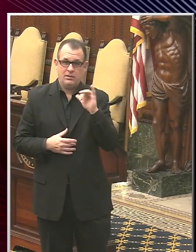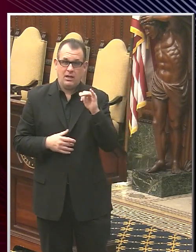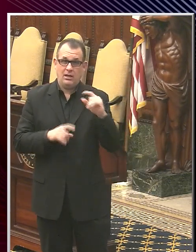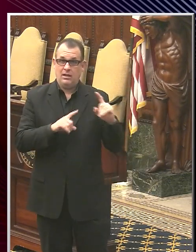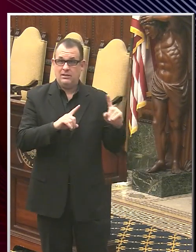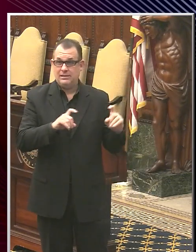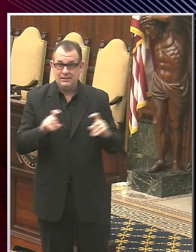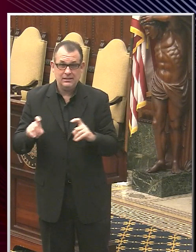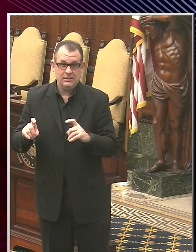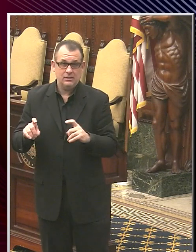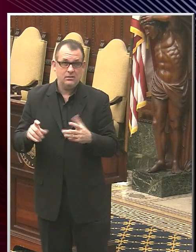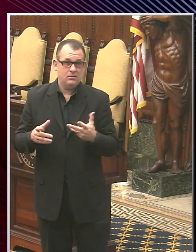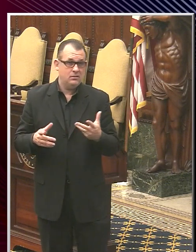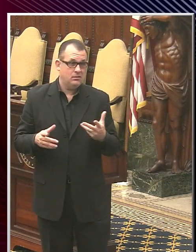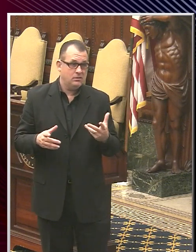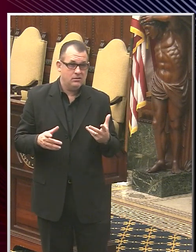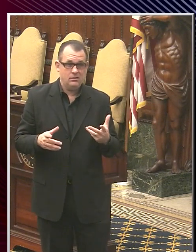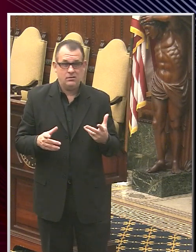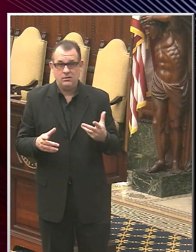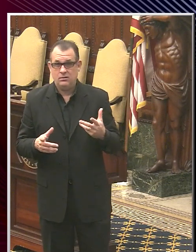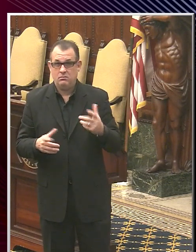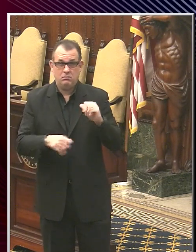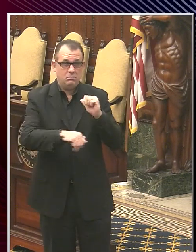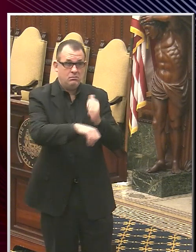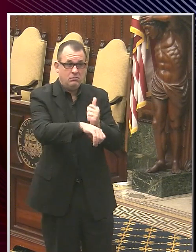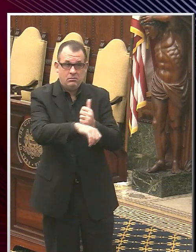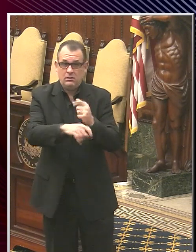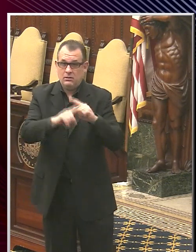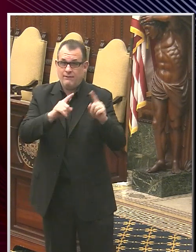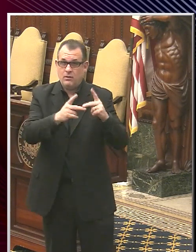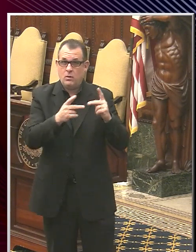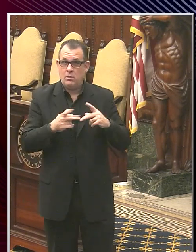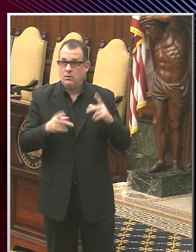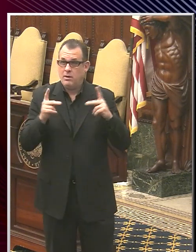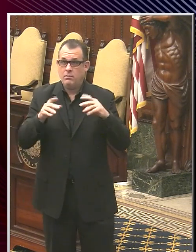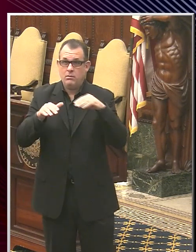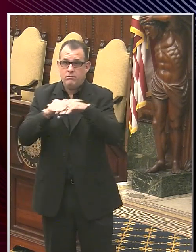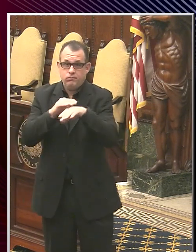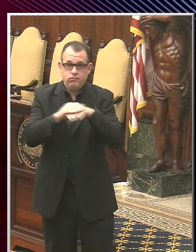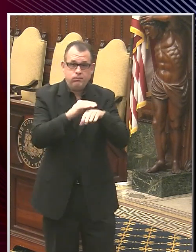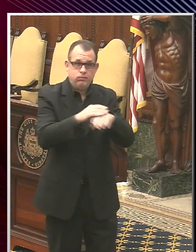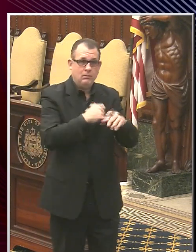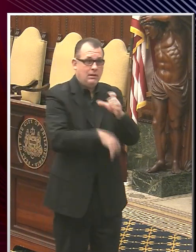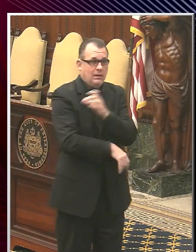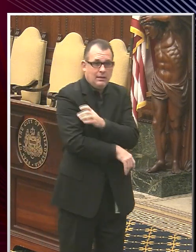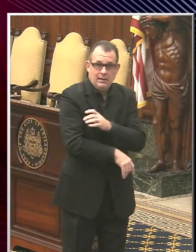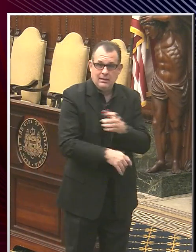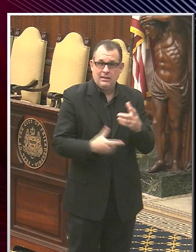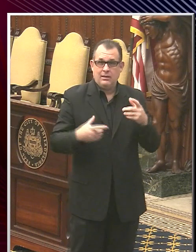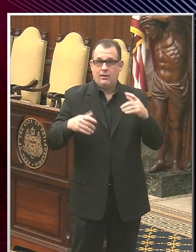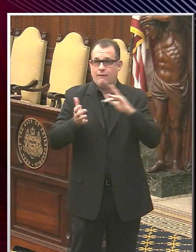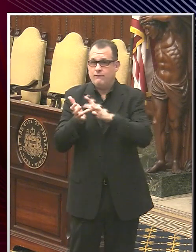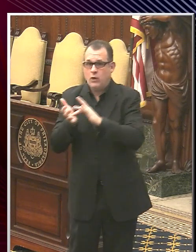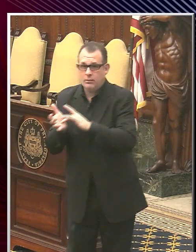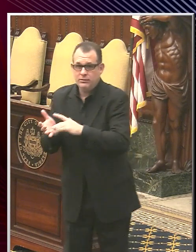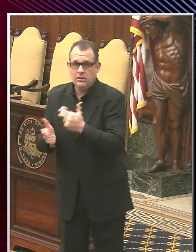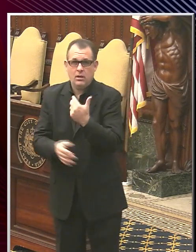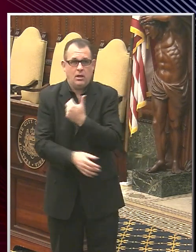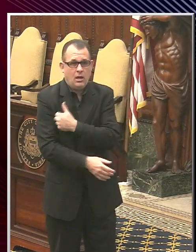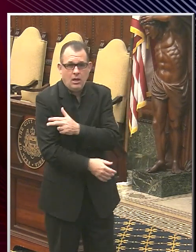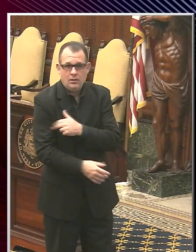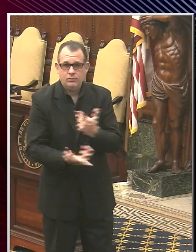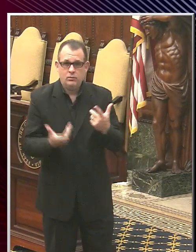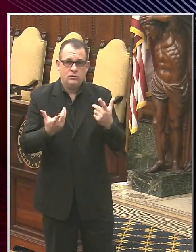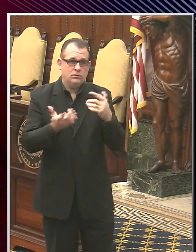That you see a combination of different sites, specialized vaccination clinics, pharmacies, hospitals, other healthcare providers,